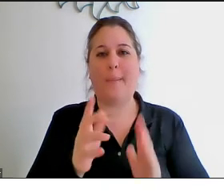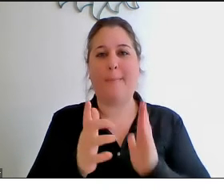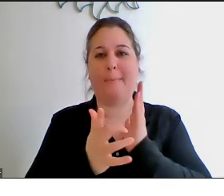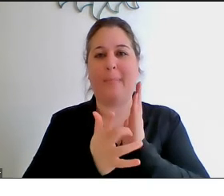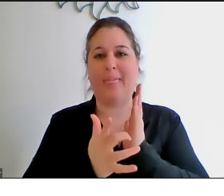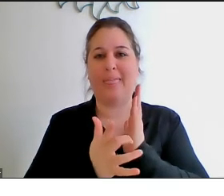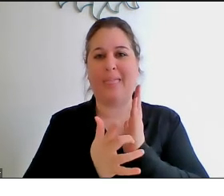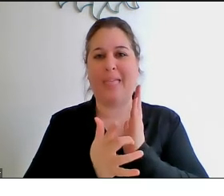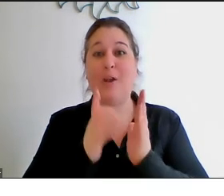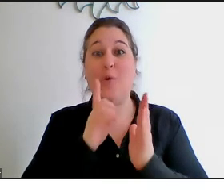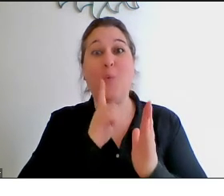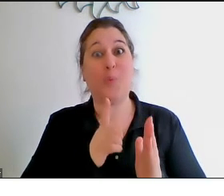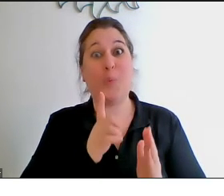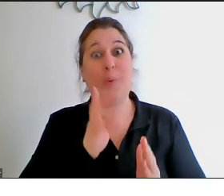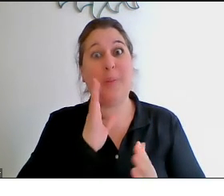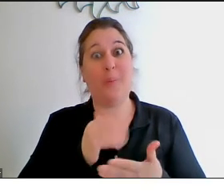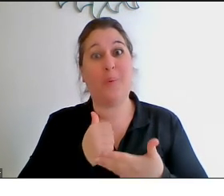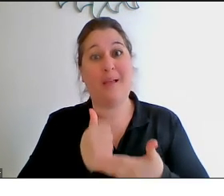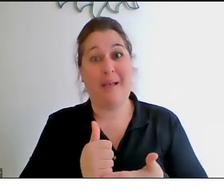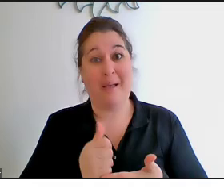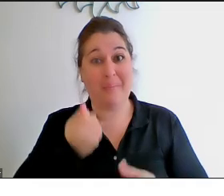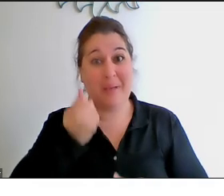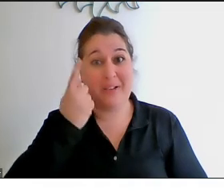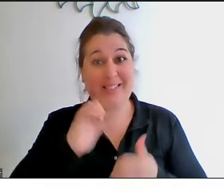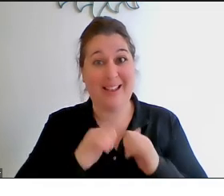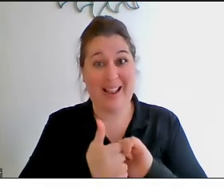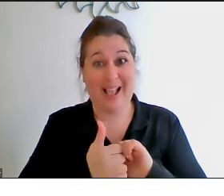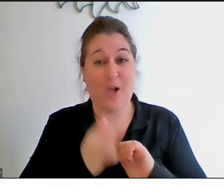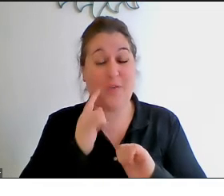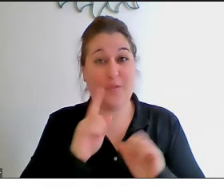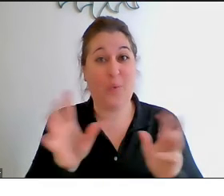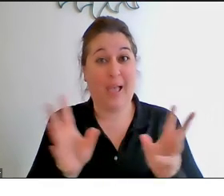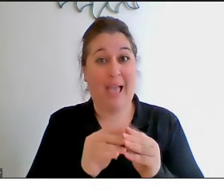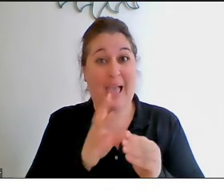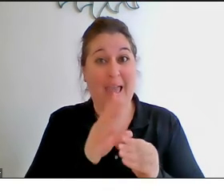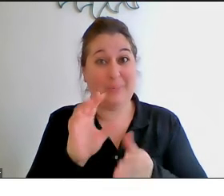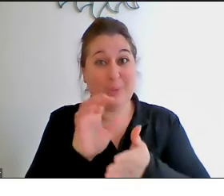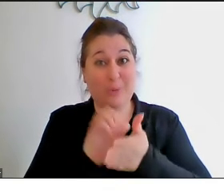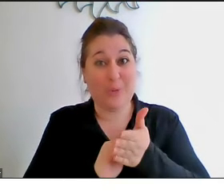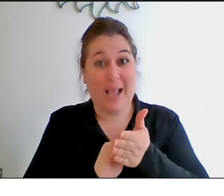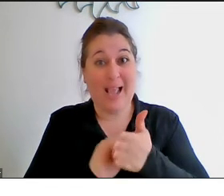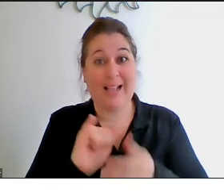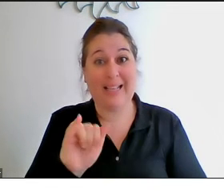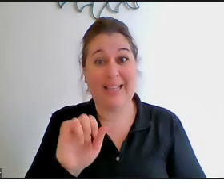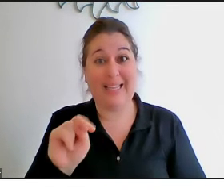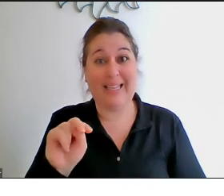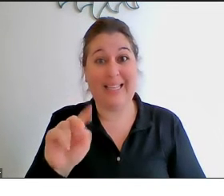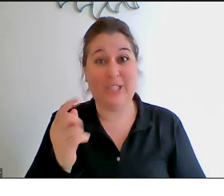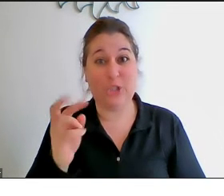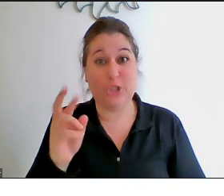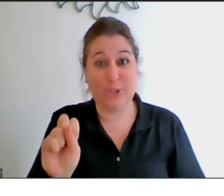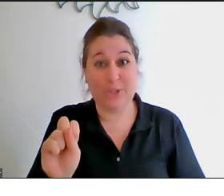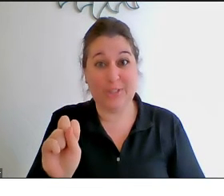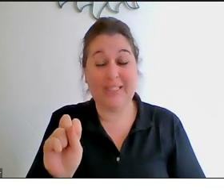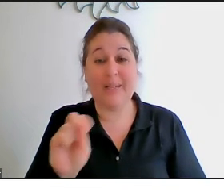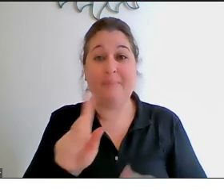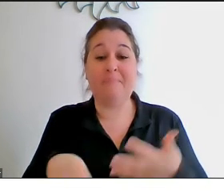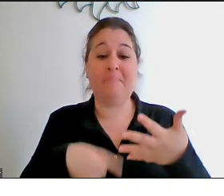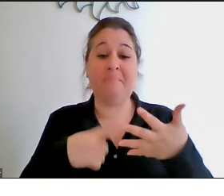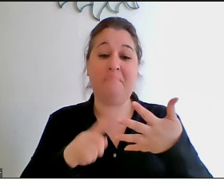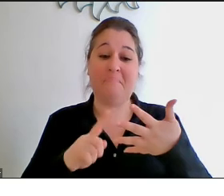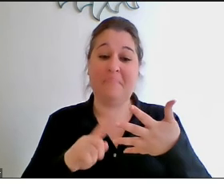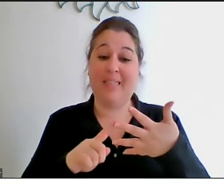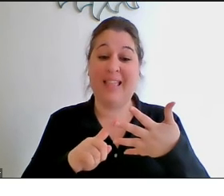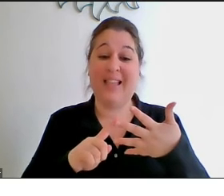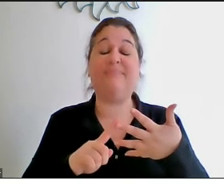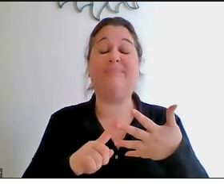when you're first starting to understand how to add and subtract integers. Then we will go into the actual